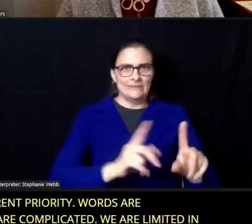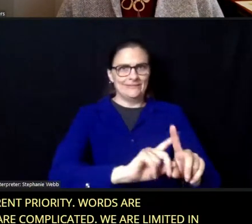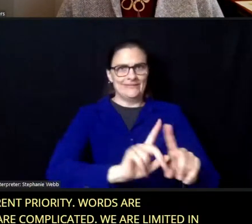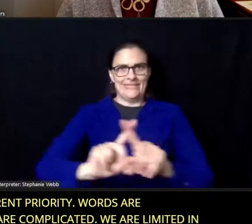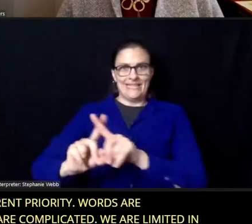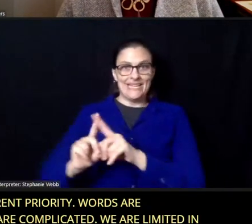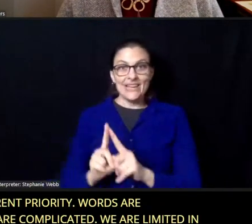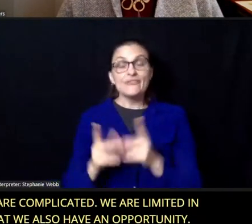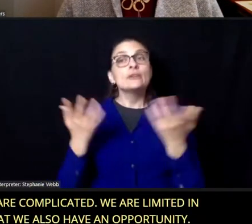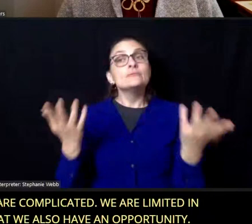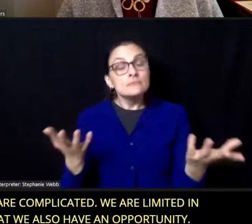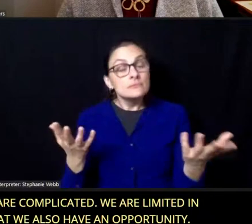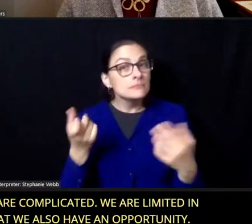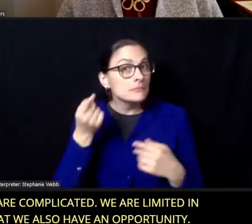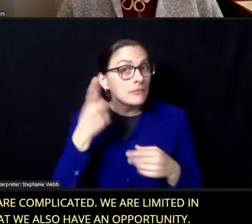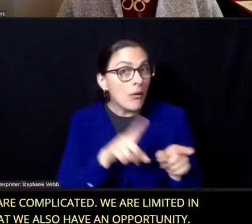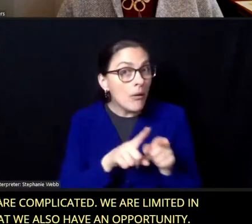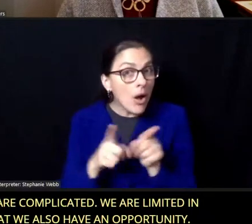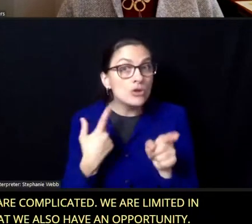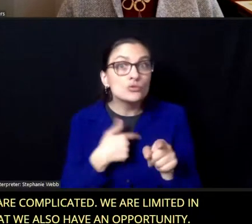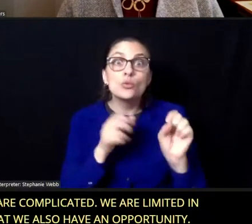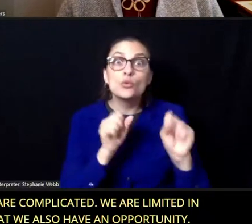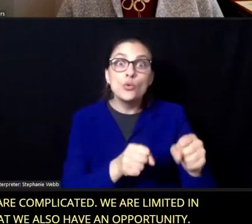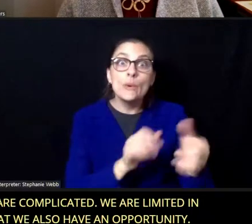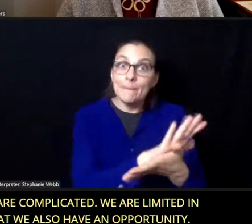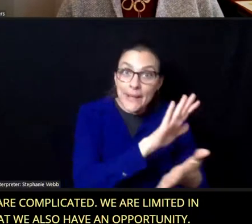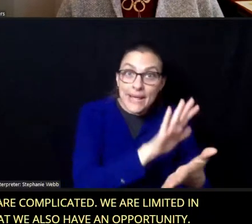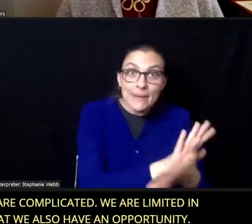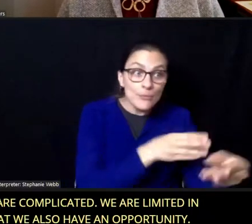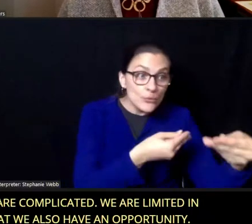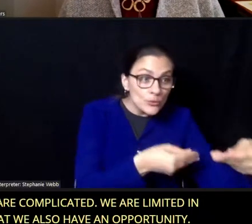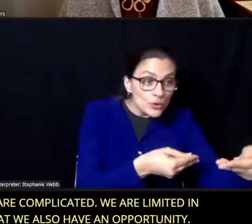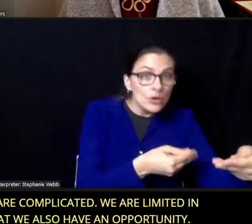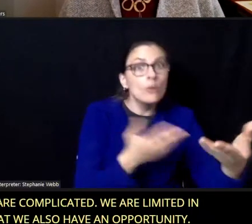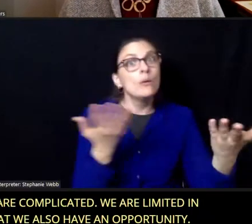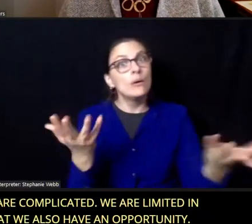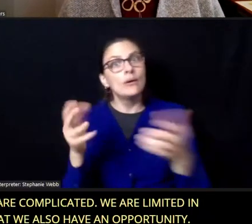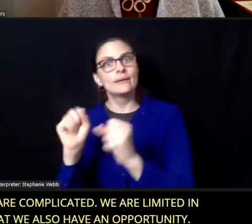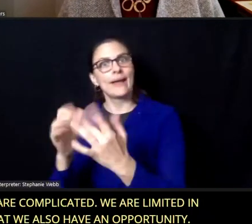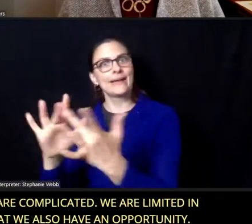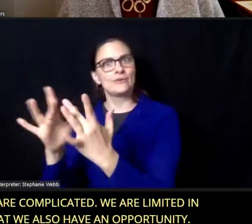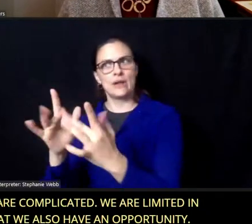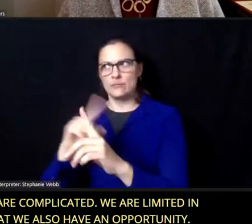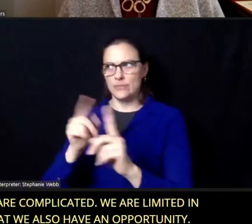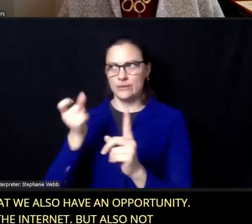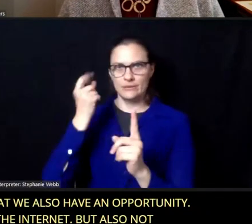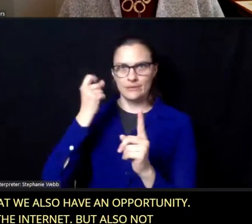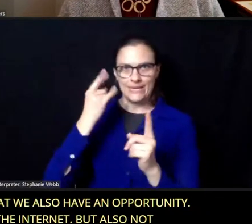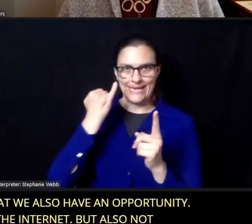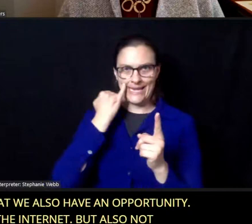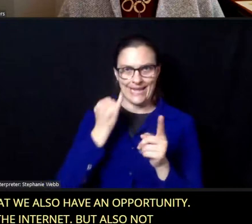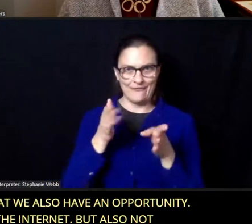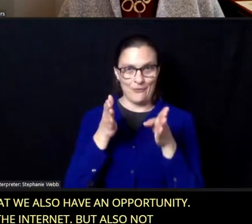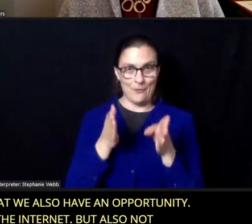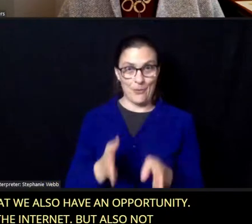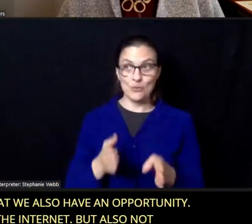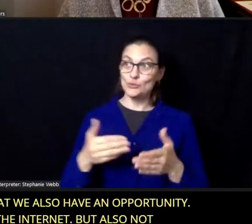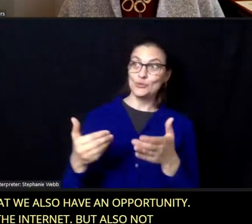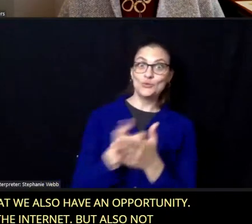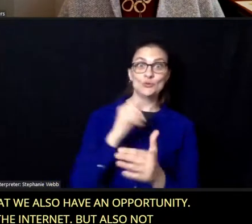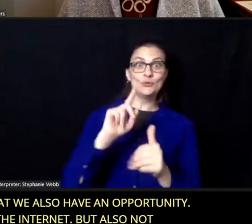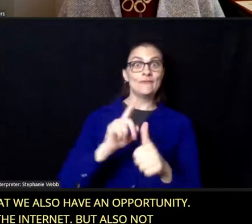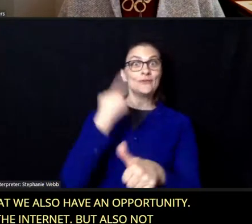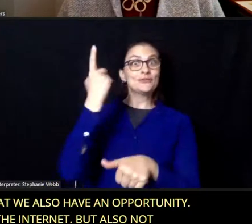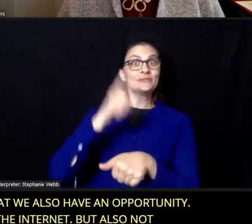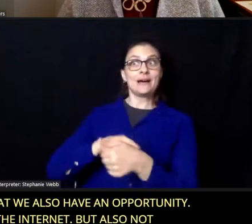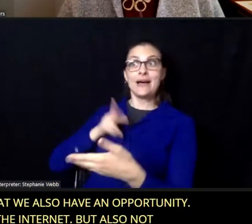also not everyone has the internet, right? People are shopping for broadband services. And so if we're in a kind of all